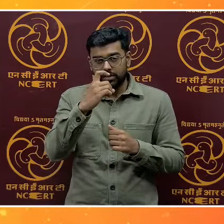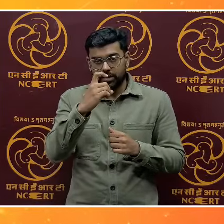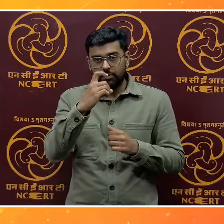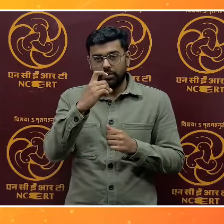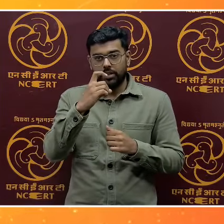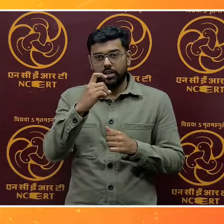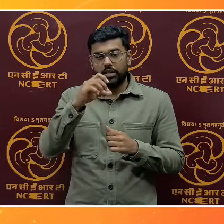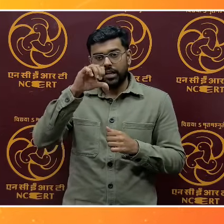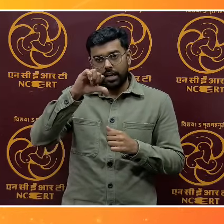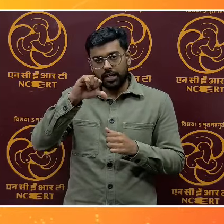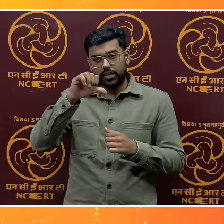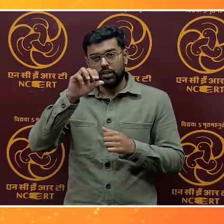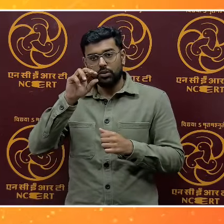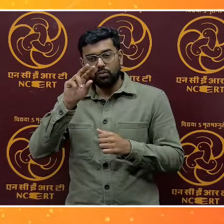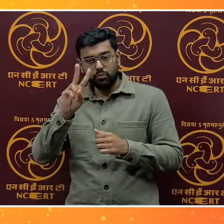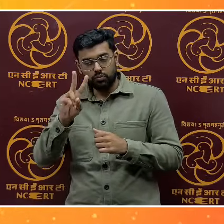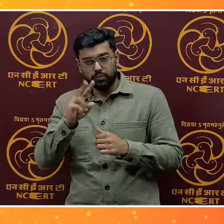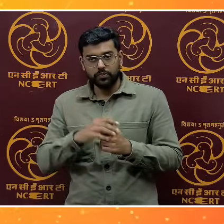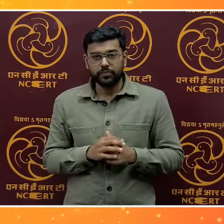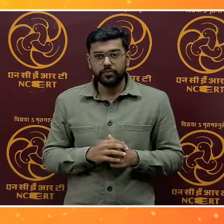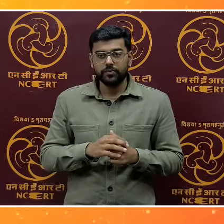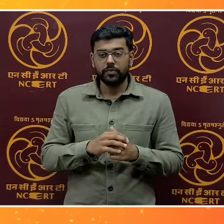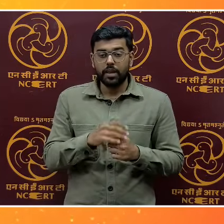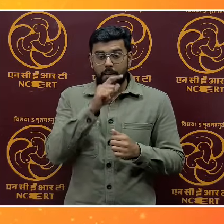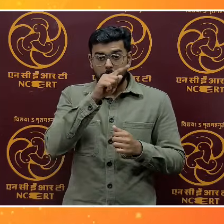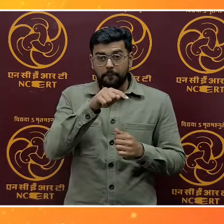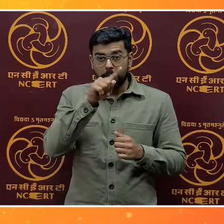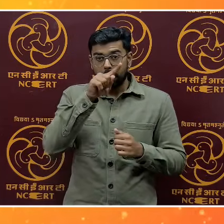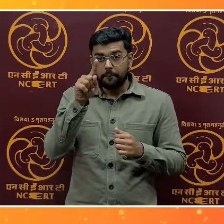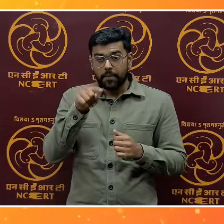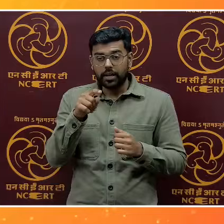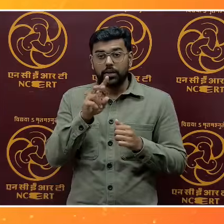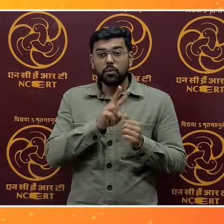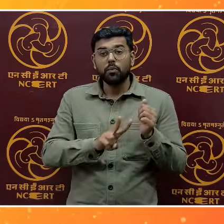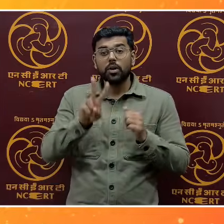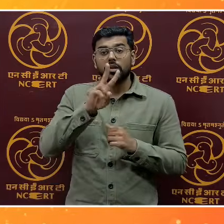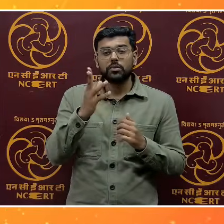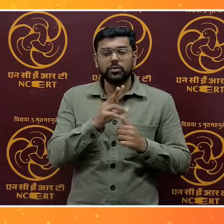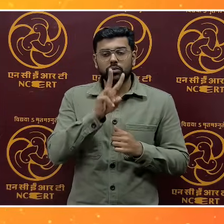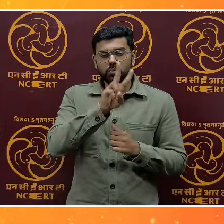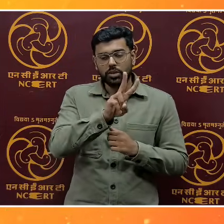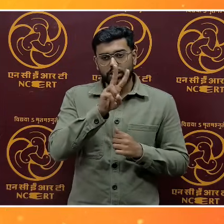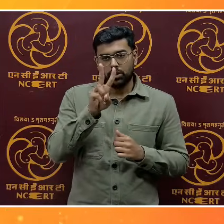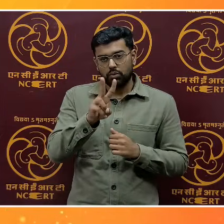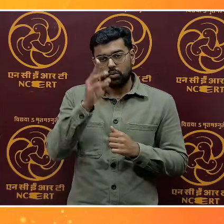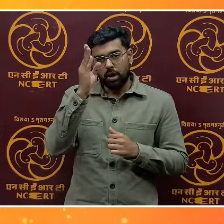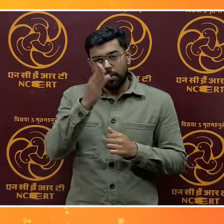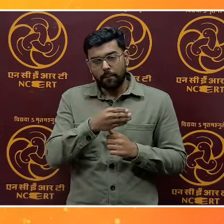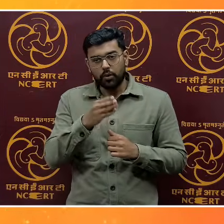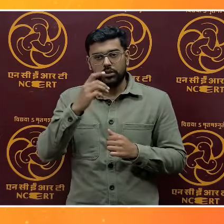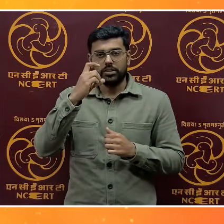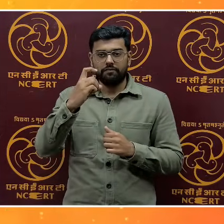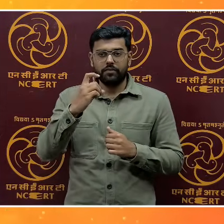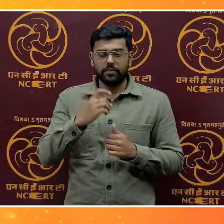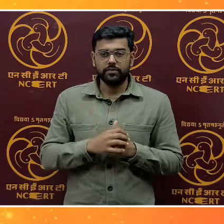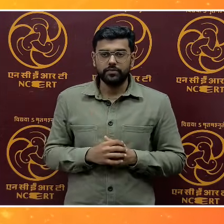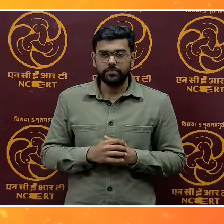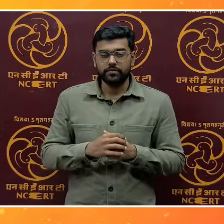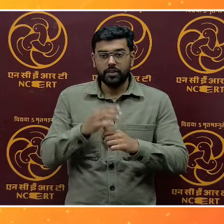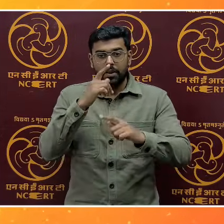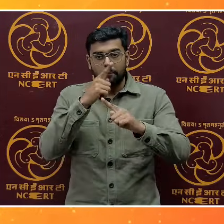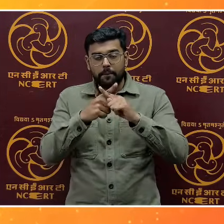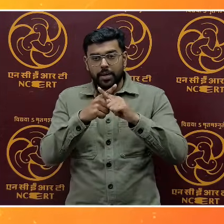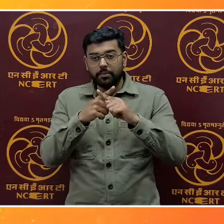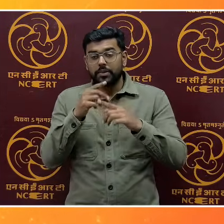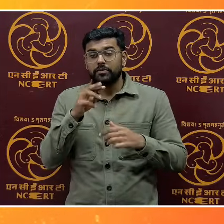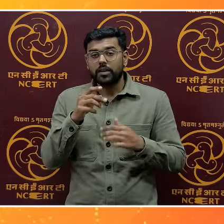792. Okay, what is the value of pi? Yes, it is 22 upon 7. Multiplied by, what